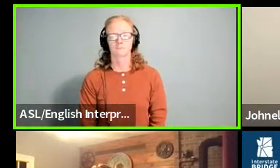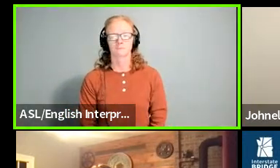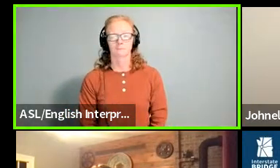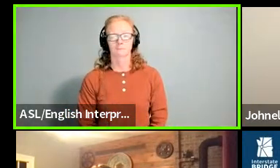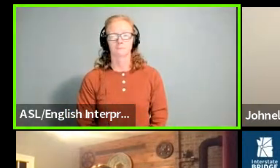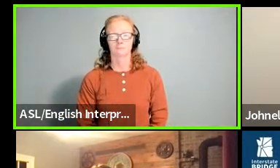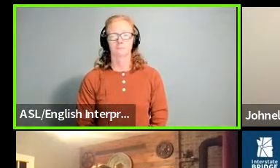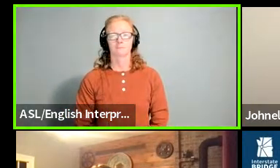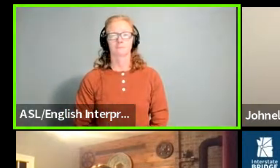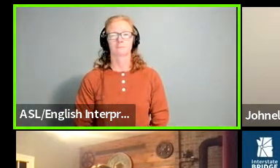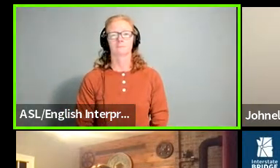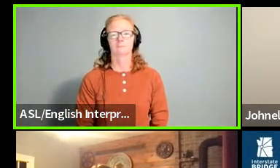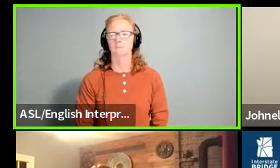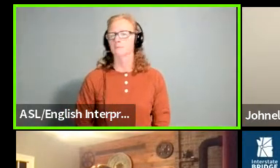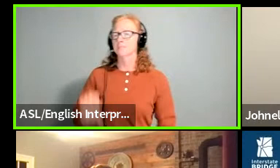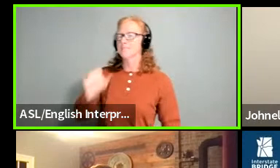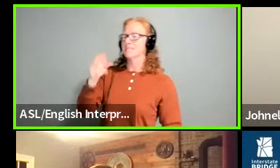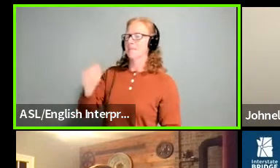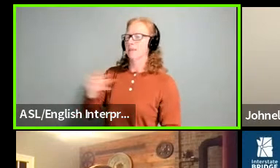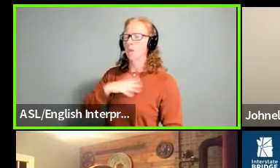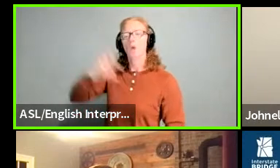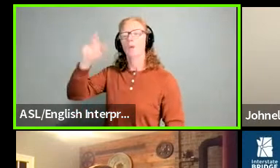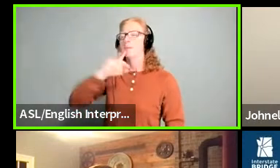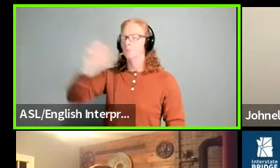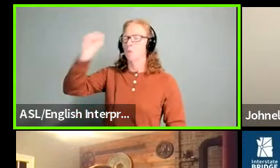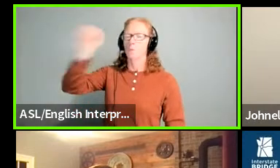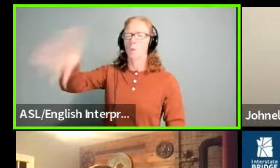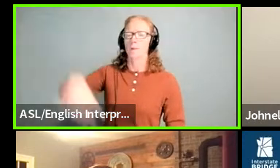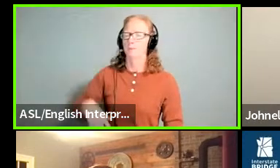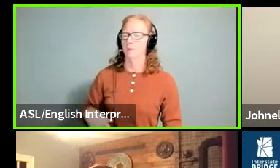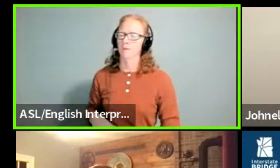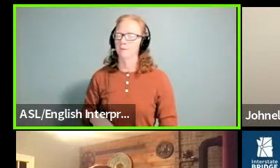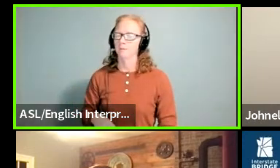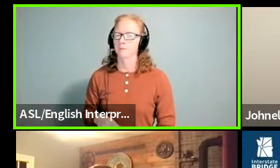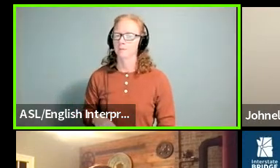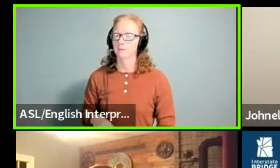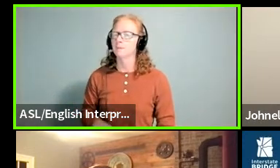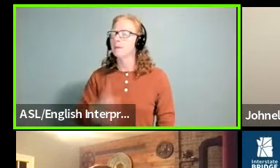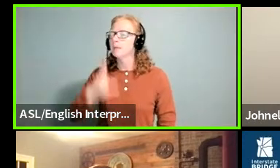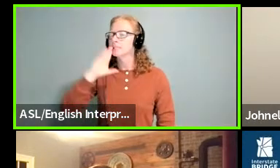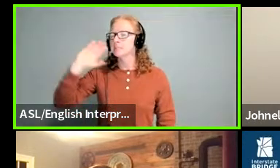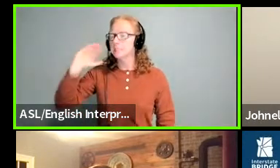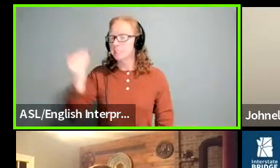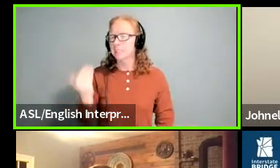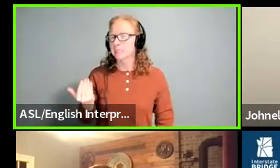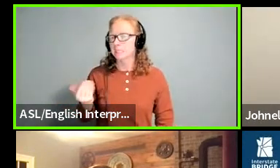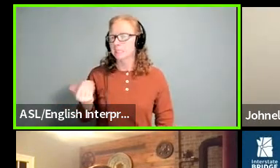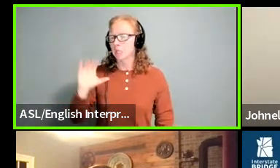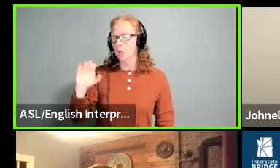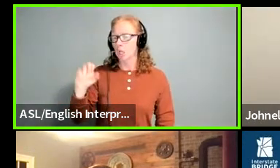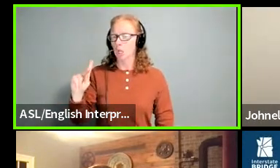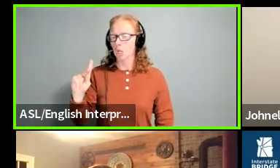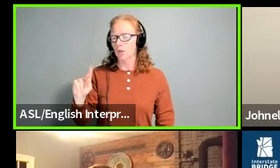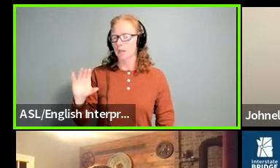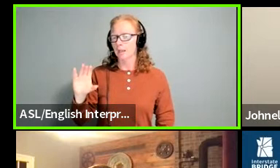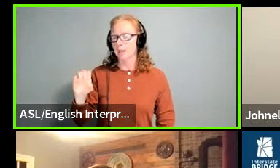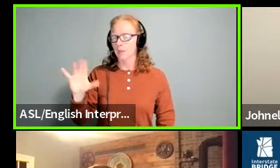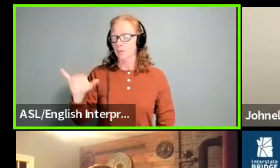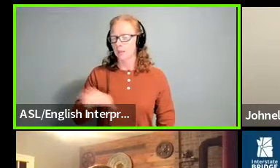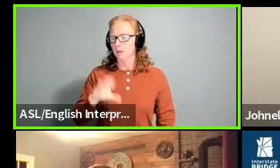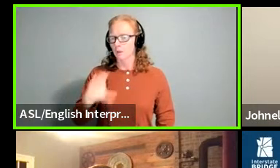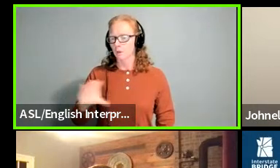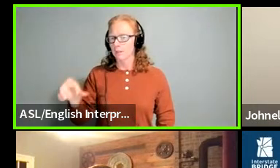Okay, I'll just throw something out there. Seems like Clark County itself is